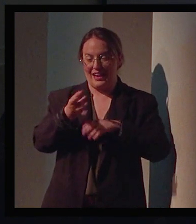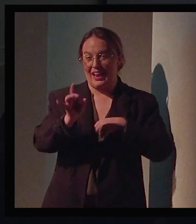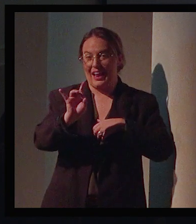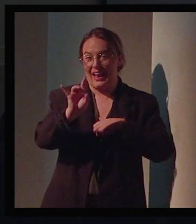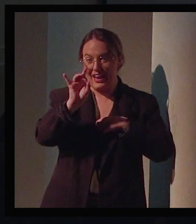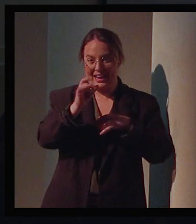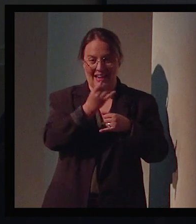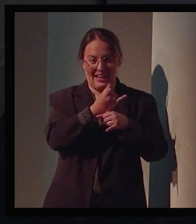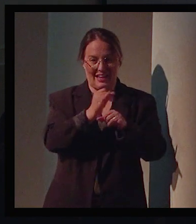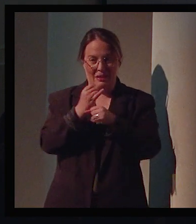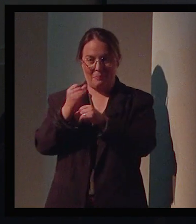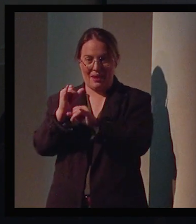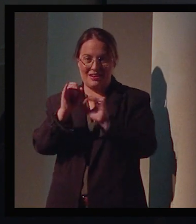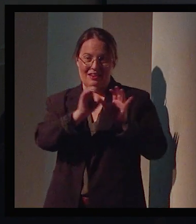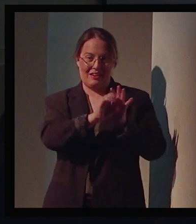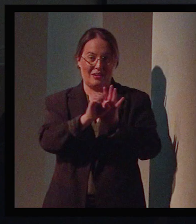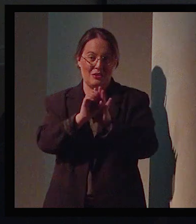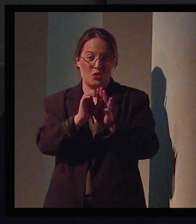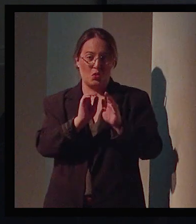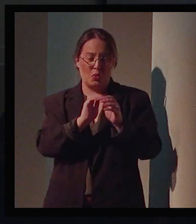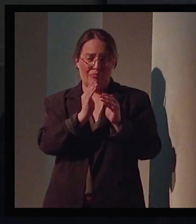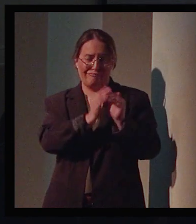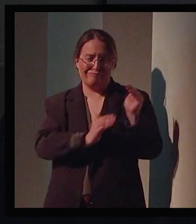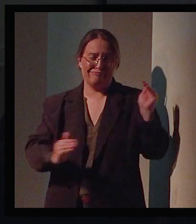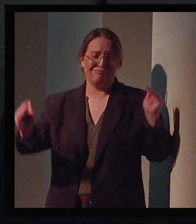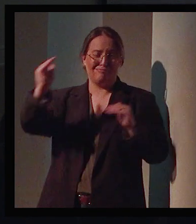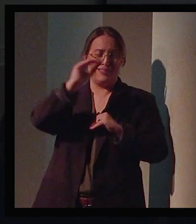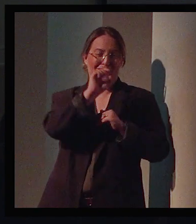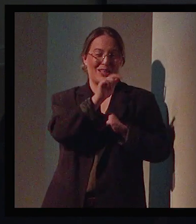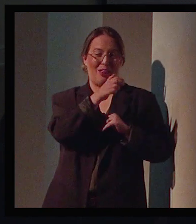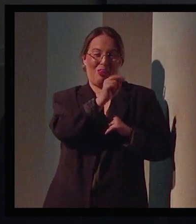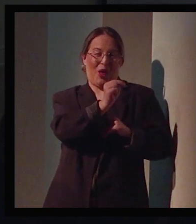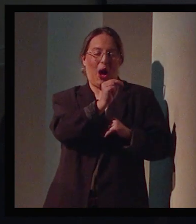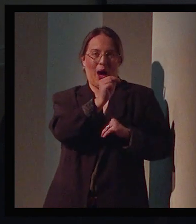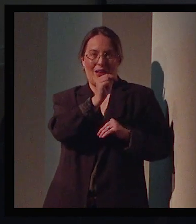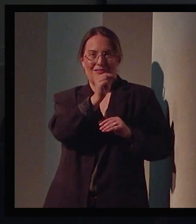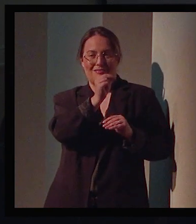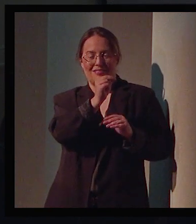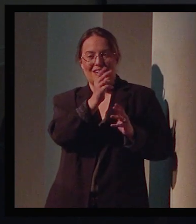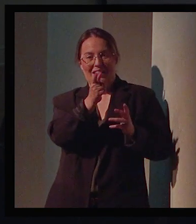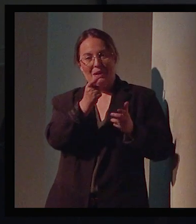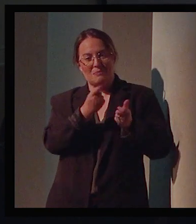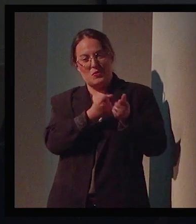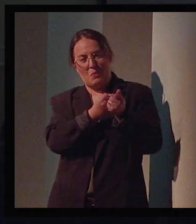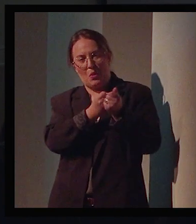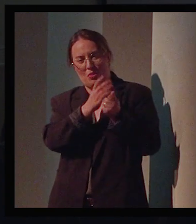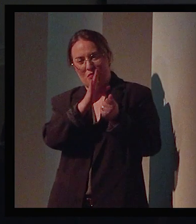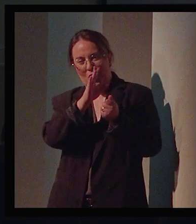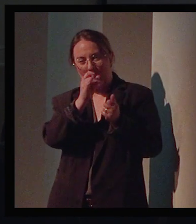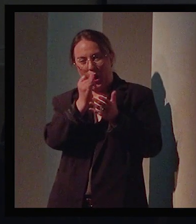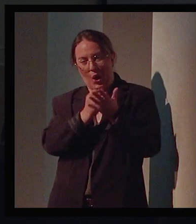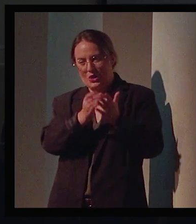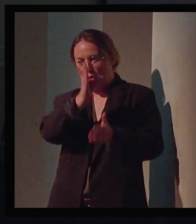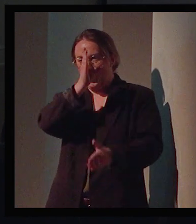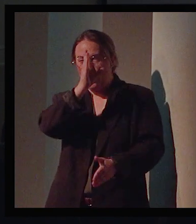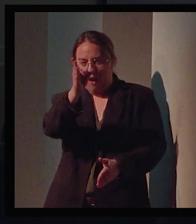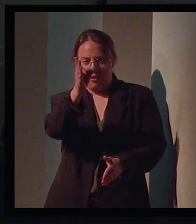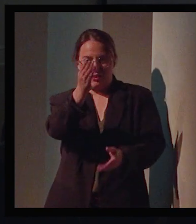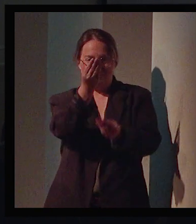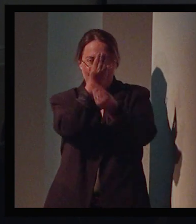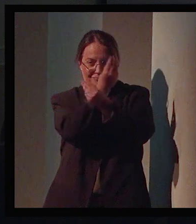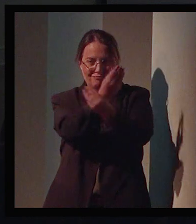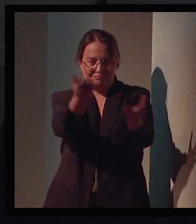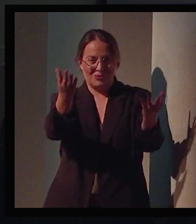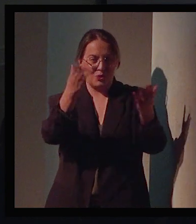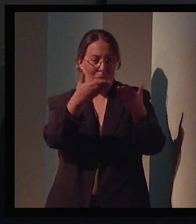to bypass the salon and its stranglehold. They were able to promote their art directly to the public, while